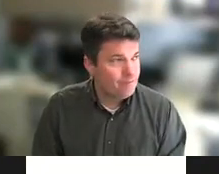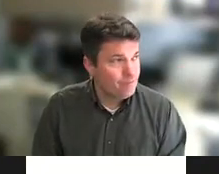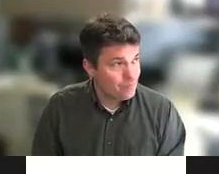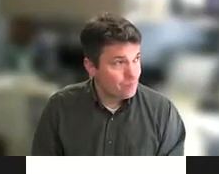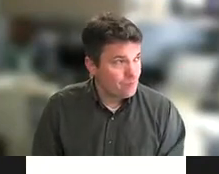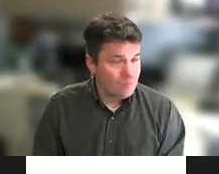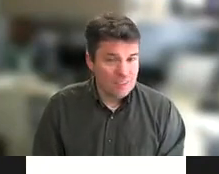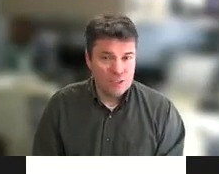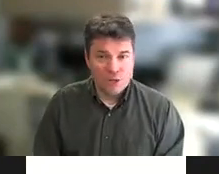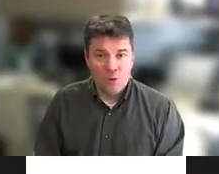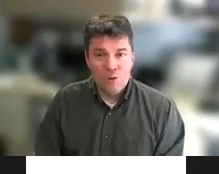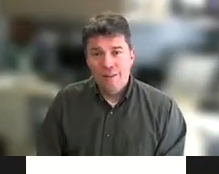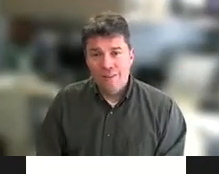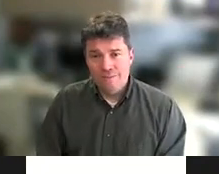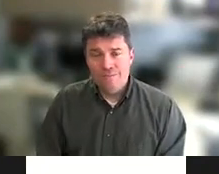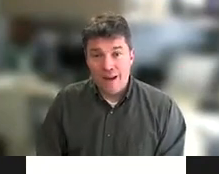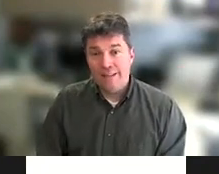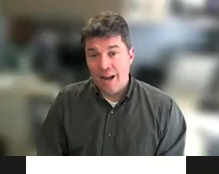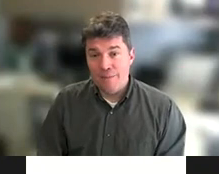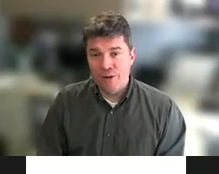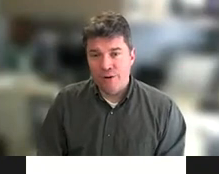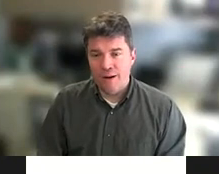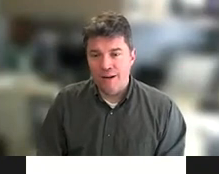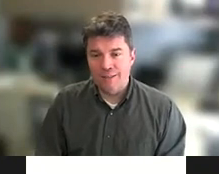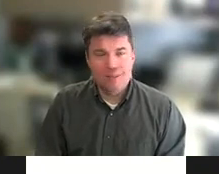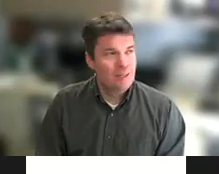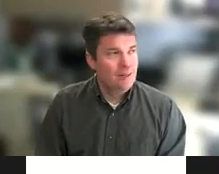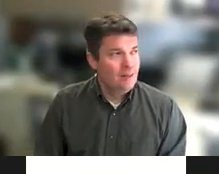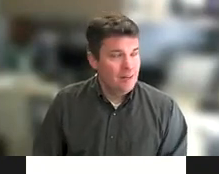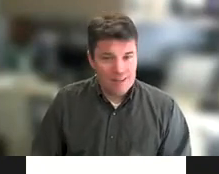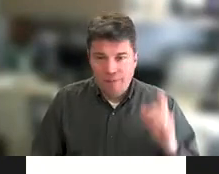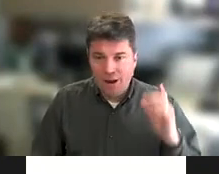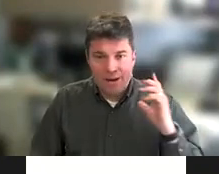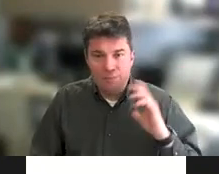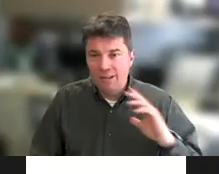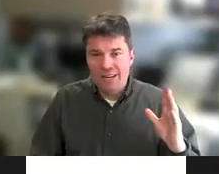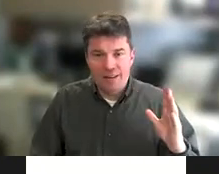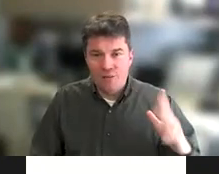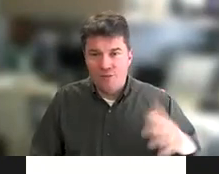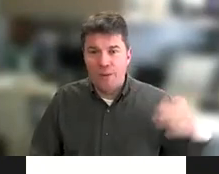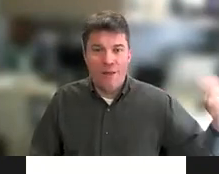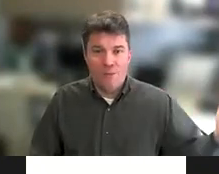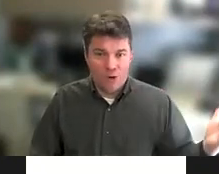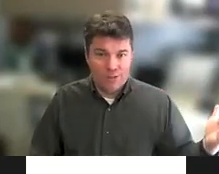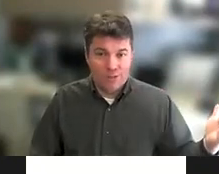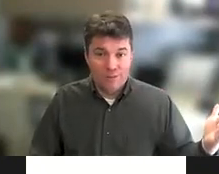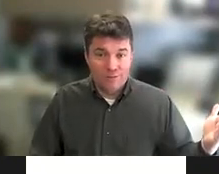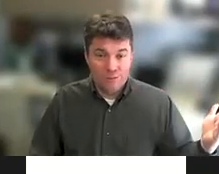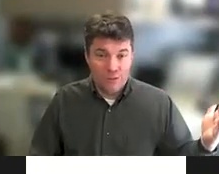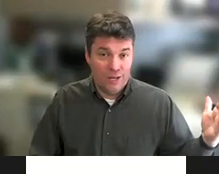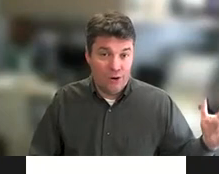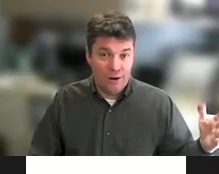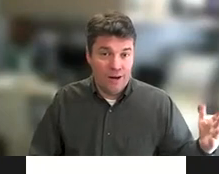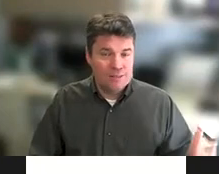point. And so my type of hearing loss, it may be completely different from another